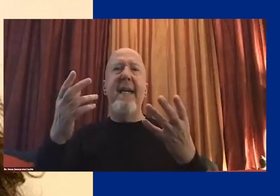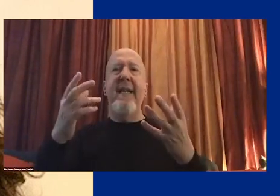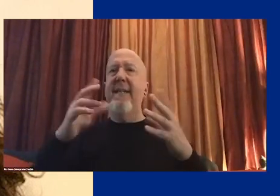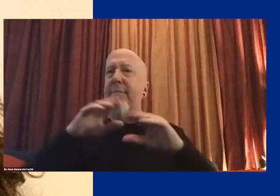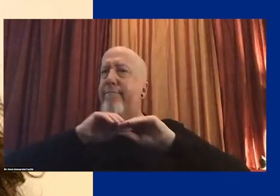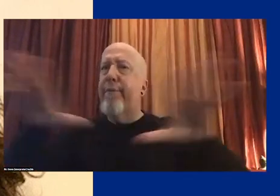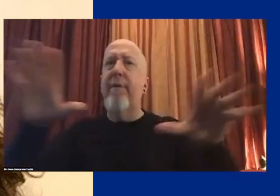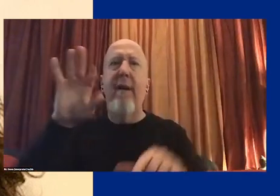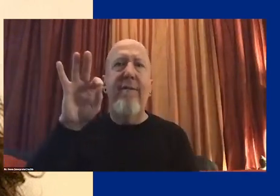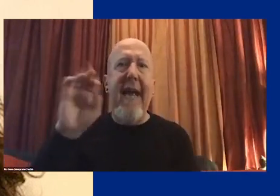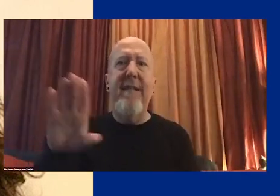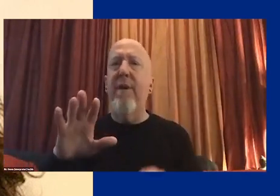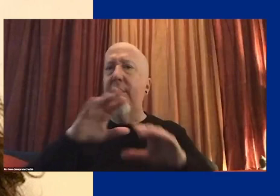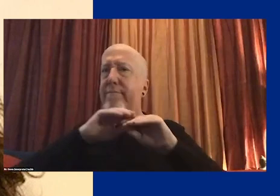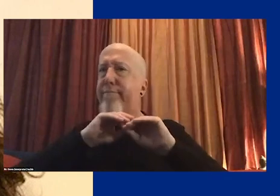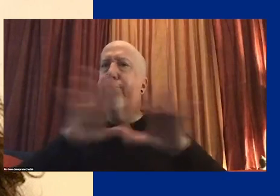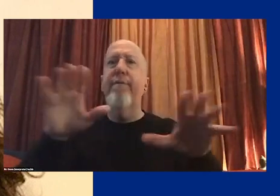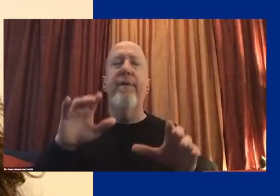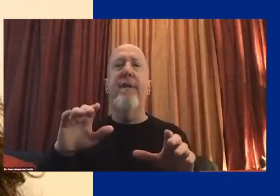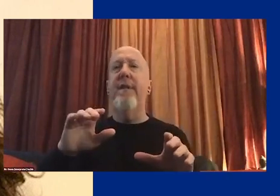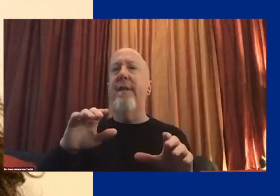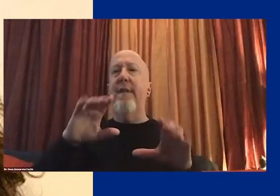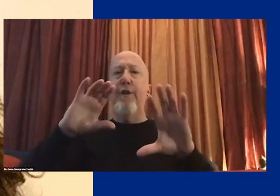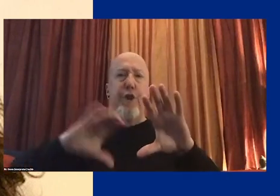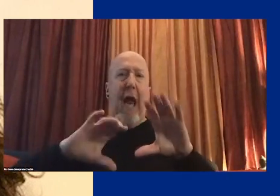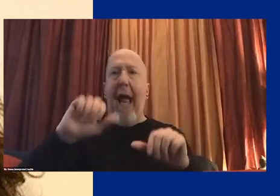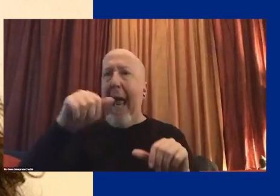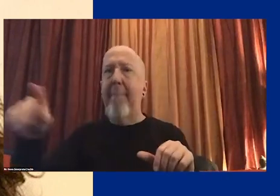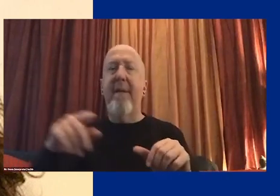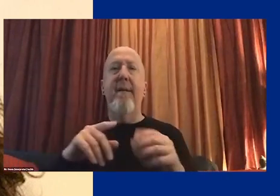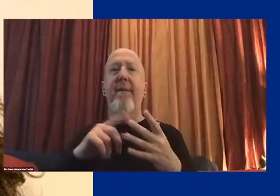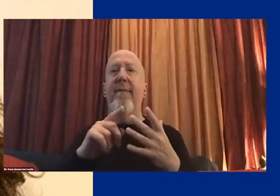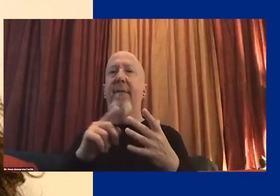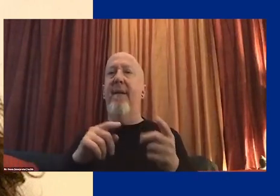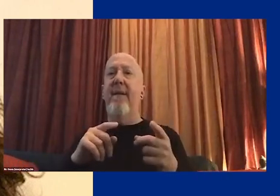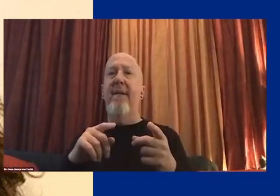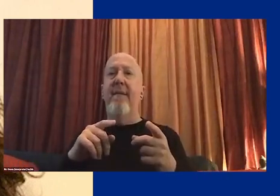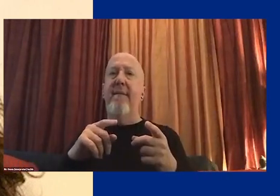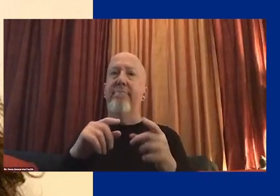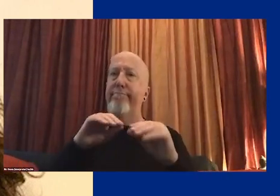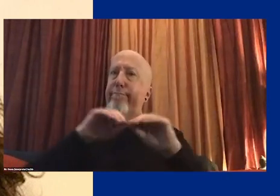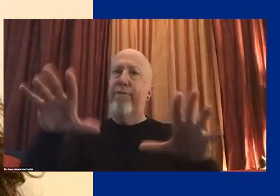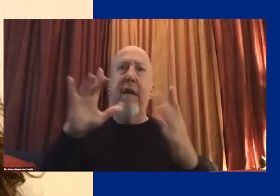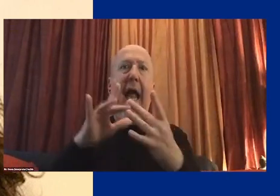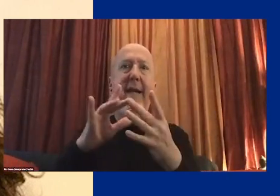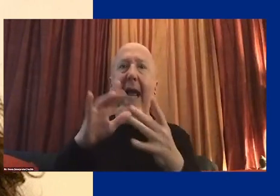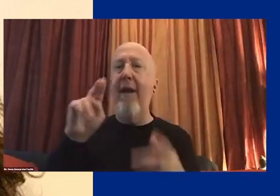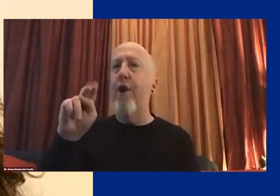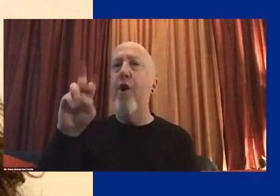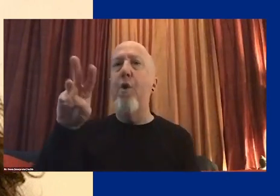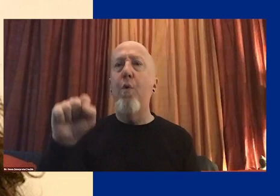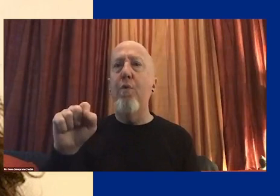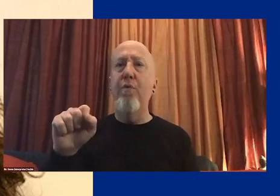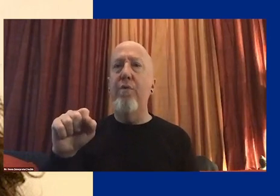raising the problem of discrimination in healthcare rationing. I'd also like to underscore that